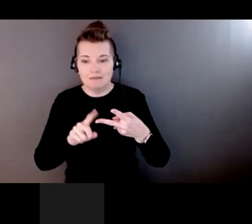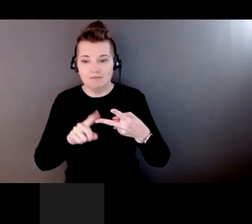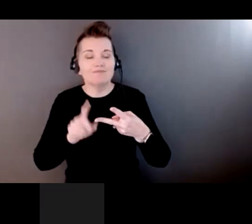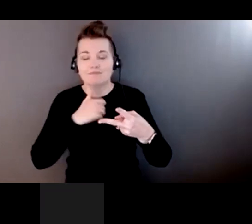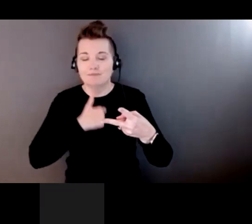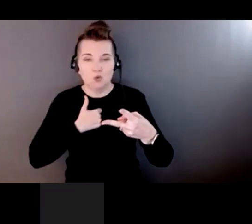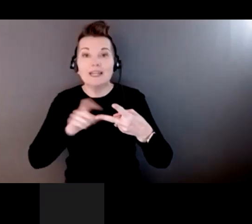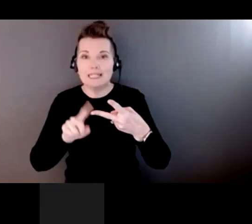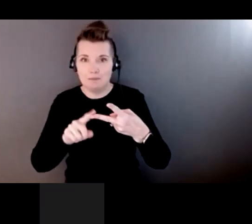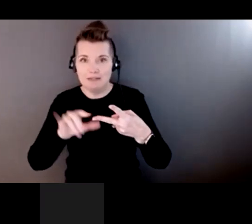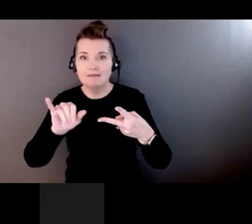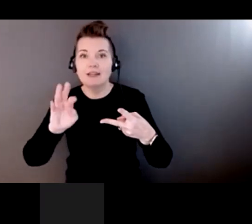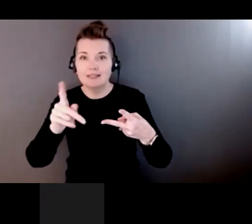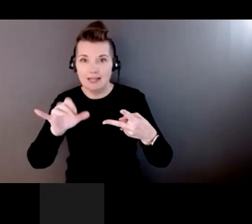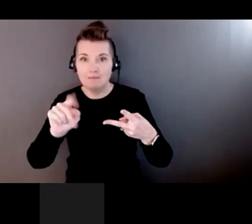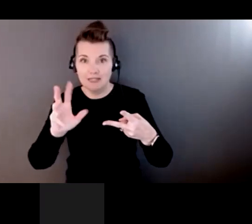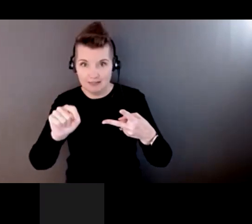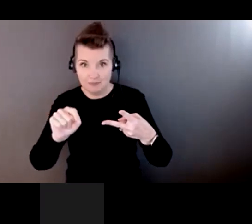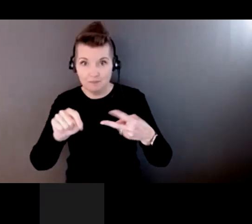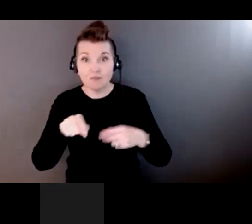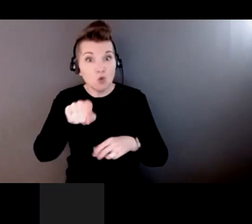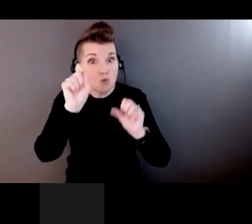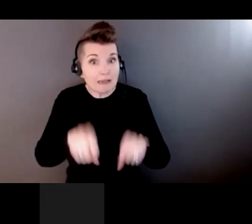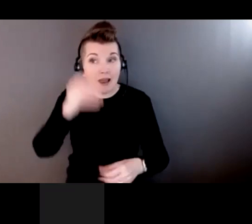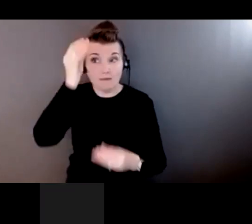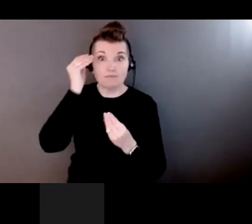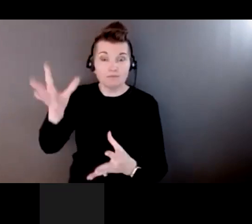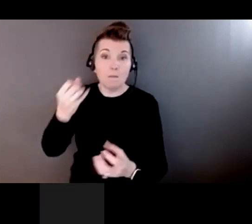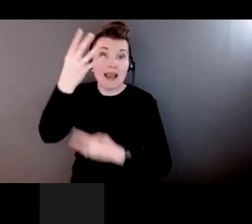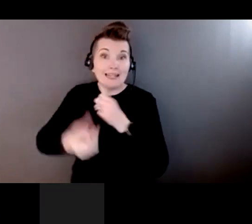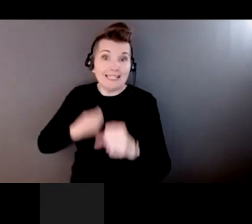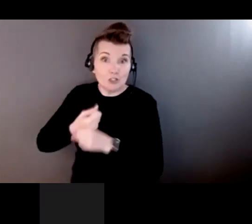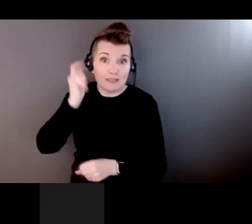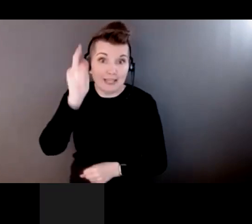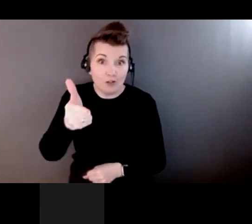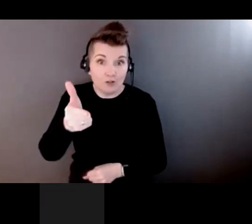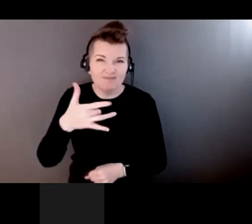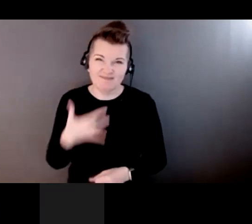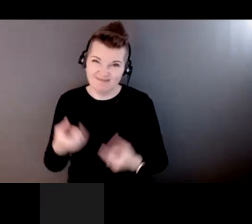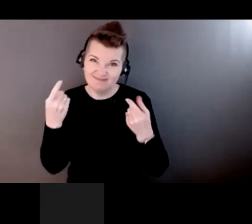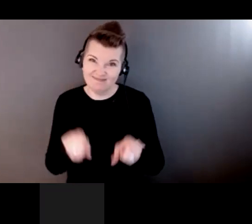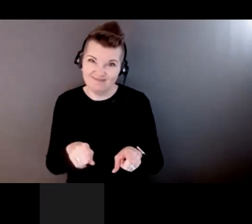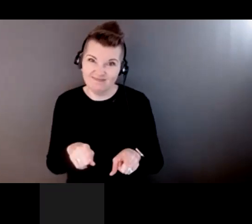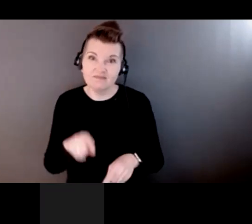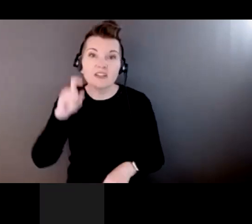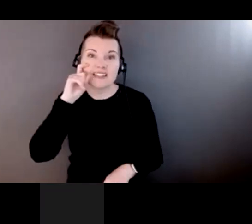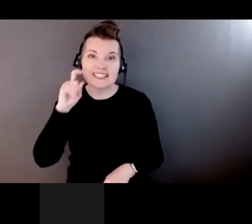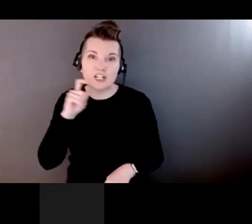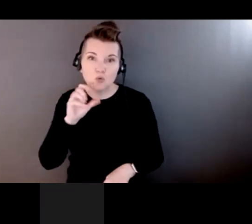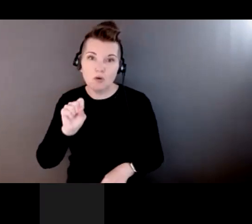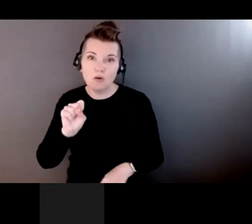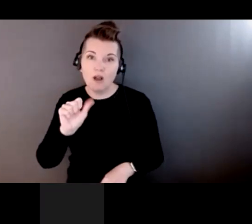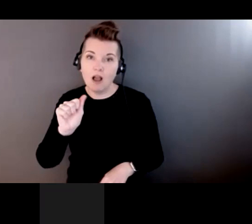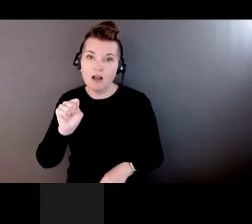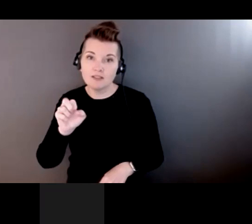later? Absolutely. Most of those are sexual assault offenses. Somebody sexually assaulted me many years